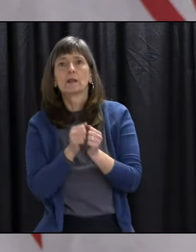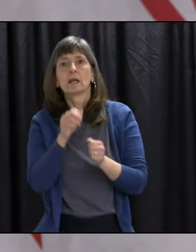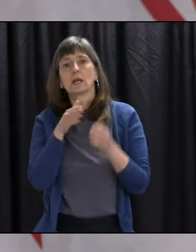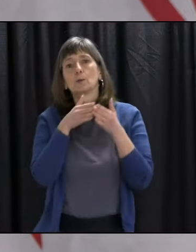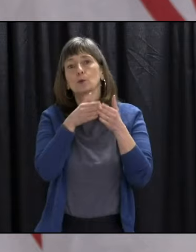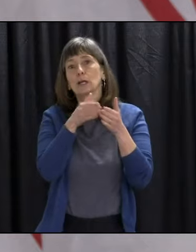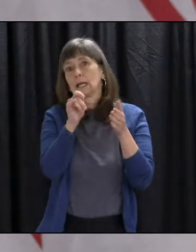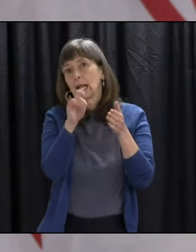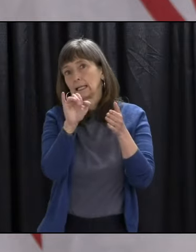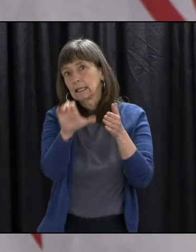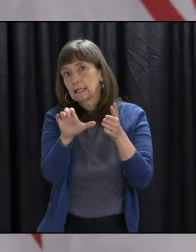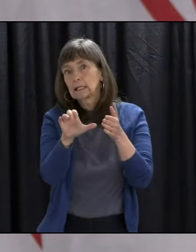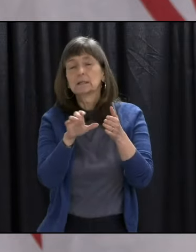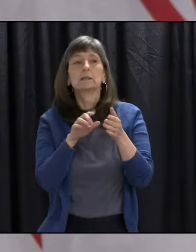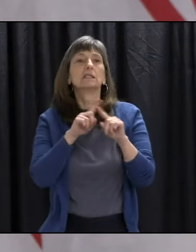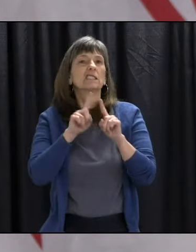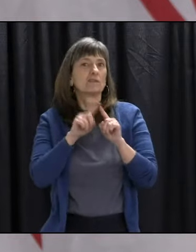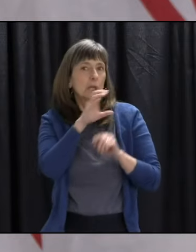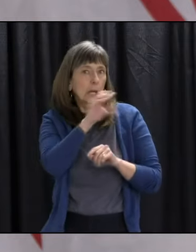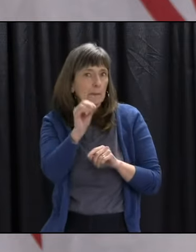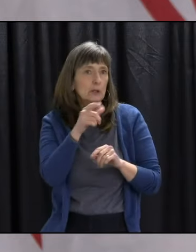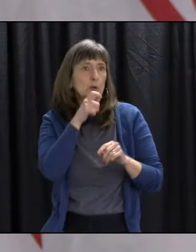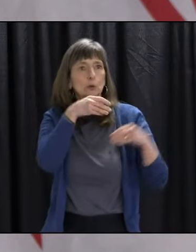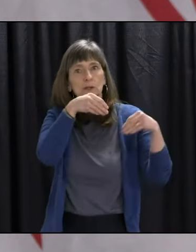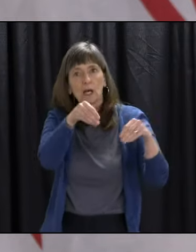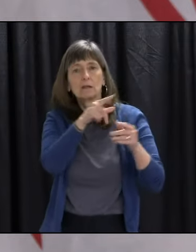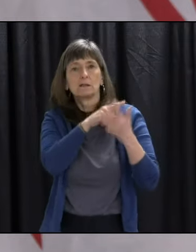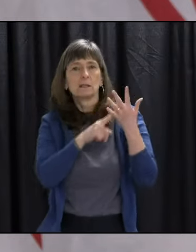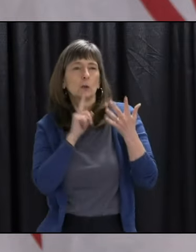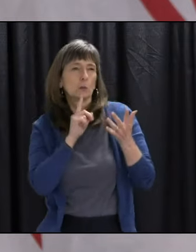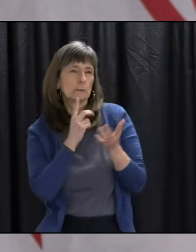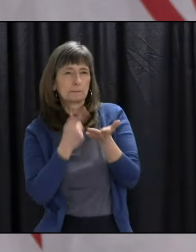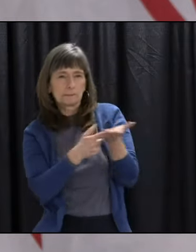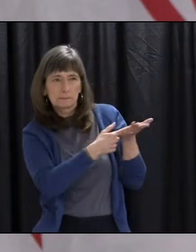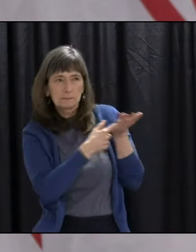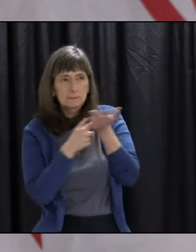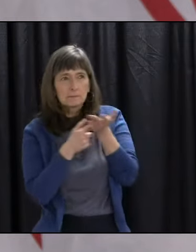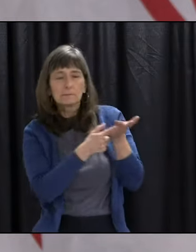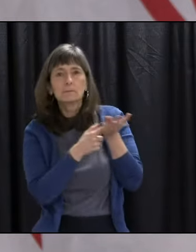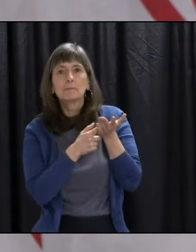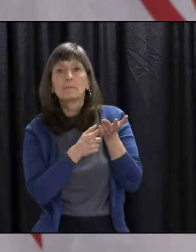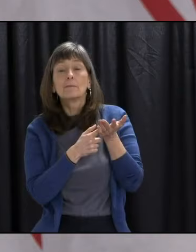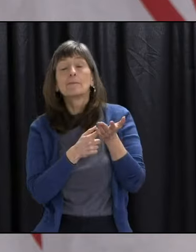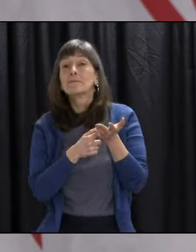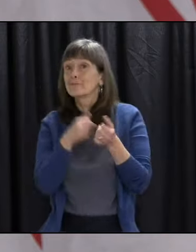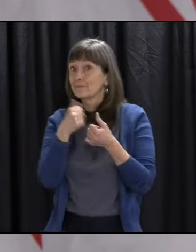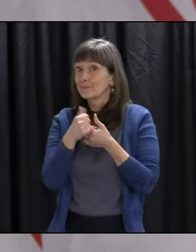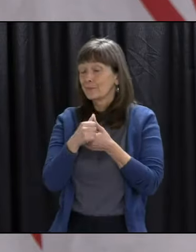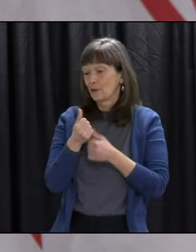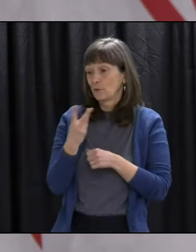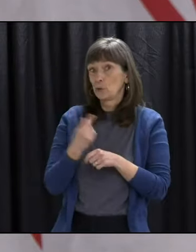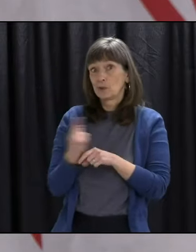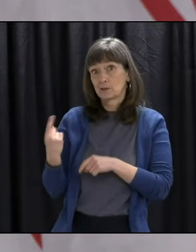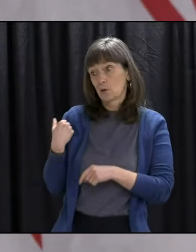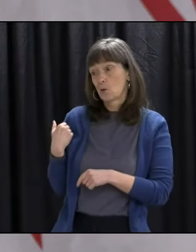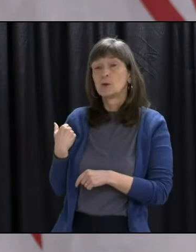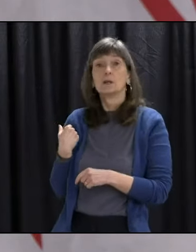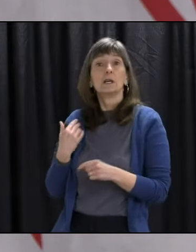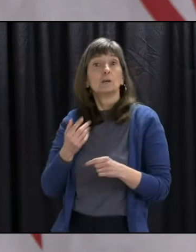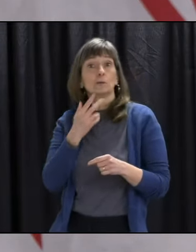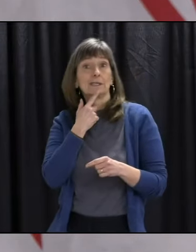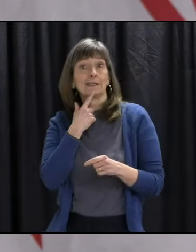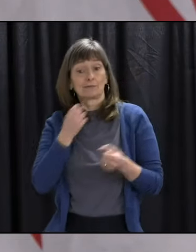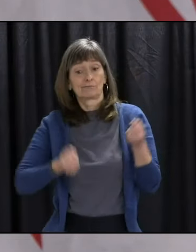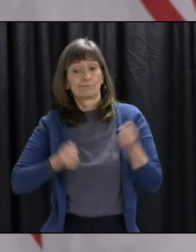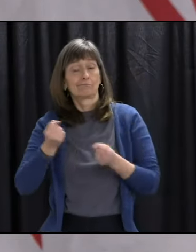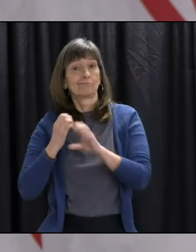are exploring every option. Now, if you remember, a few weeks ago, we declared the trucking industry an essential service